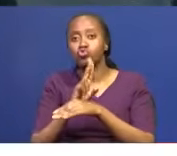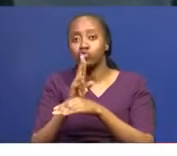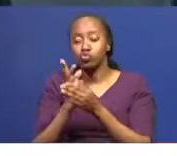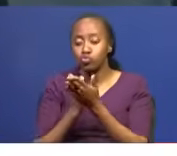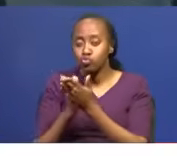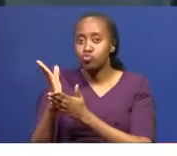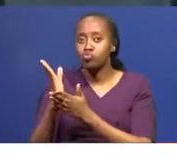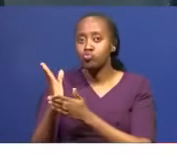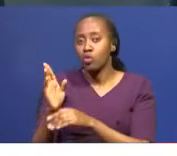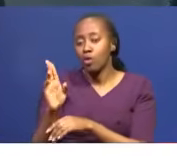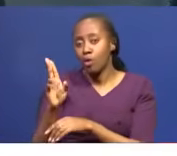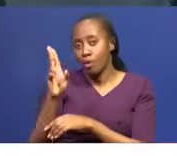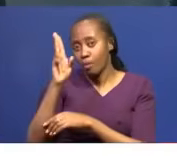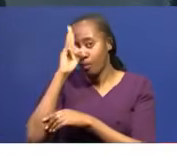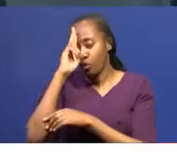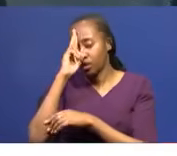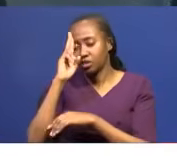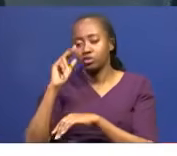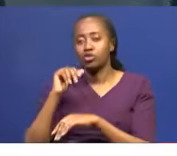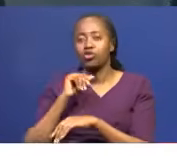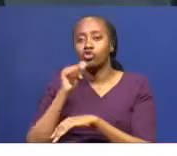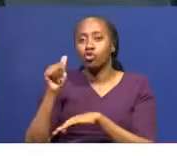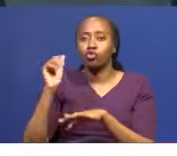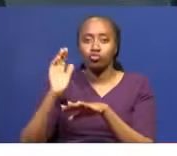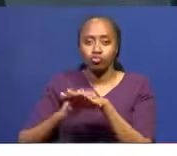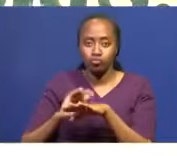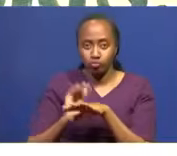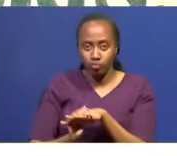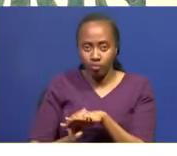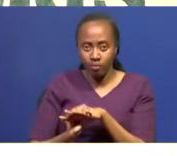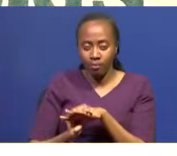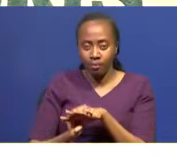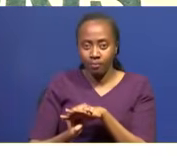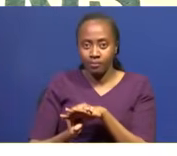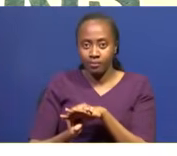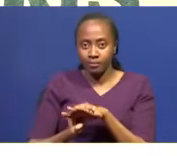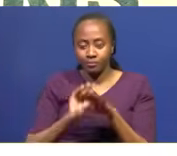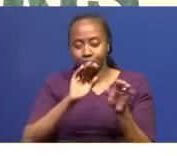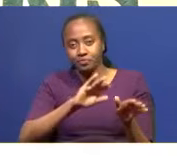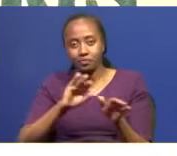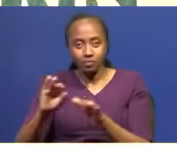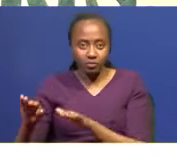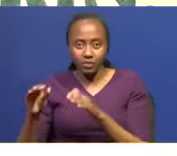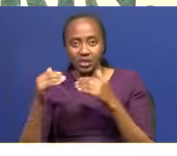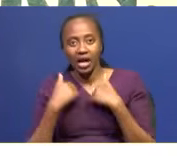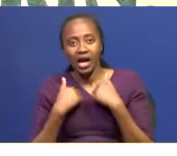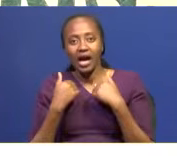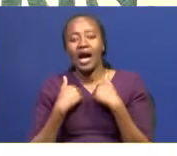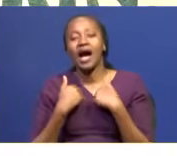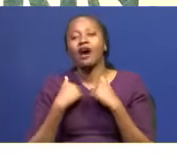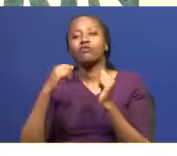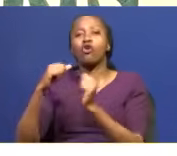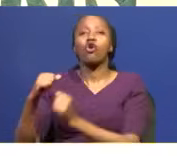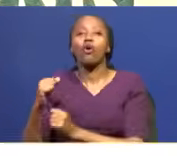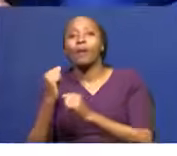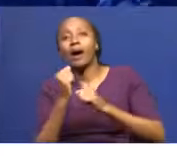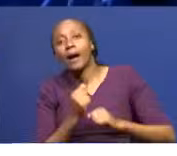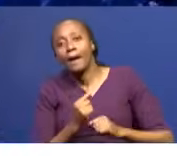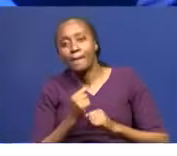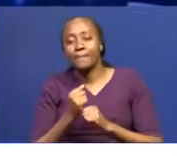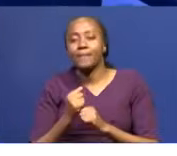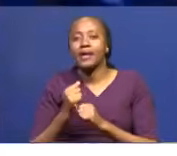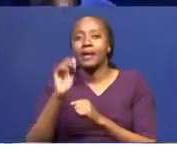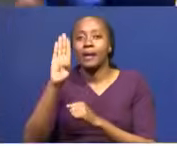were not, in my view, extraordinary. Finally, the interdicted Homa Bay County employee